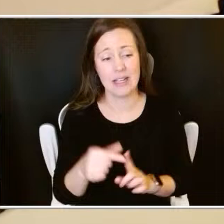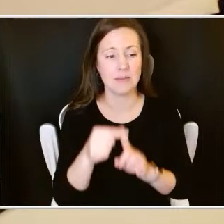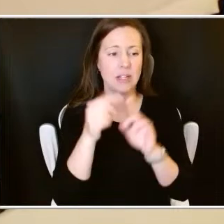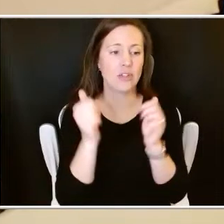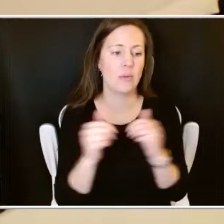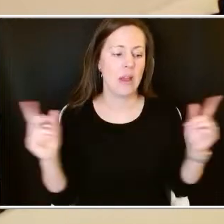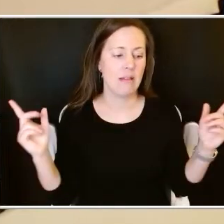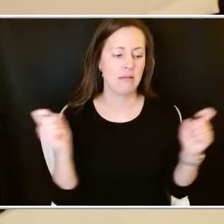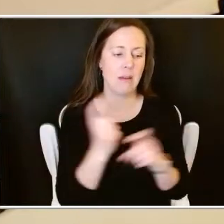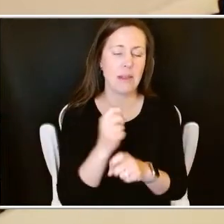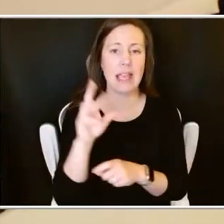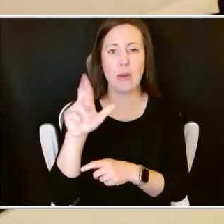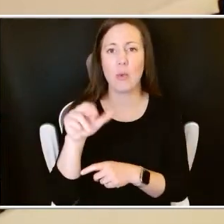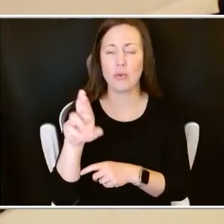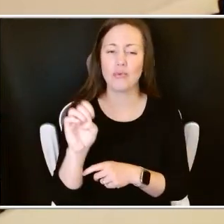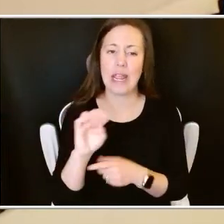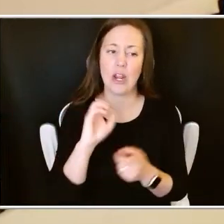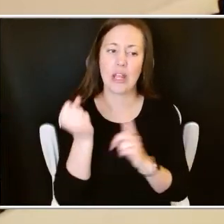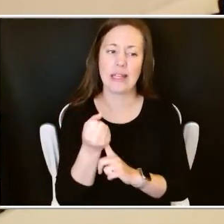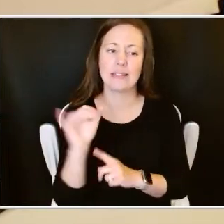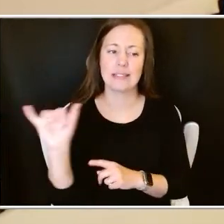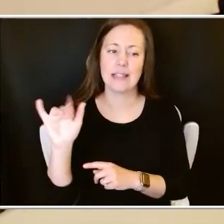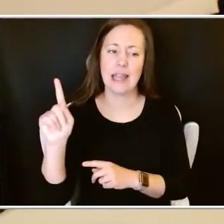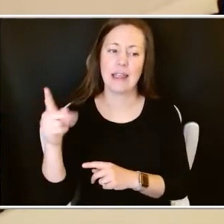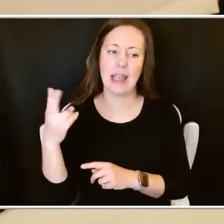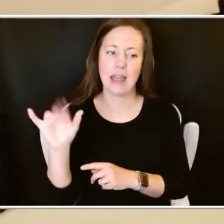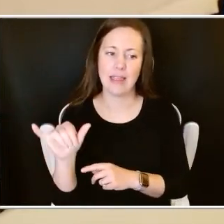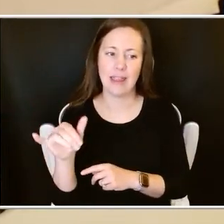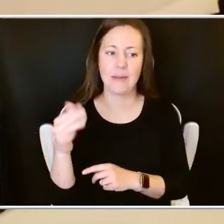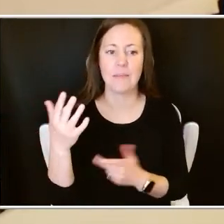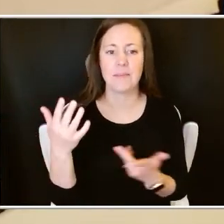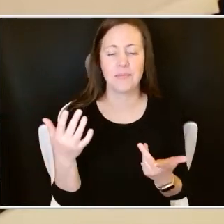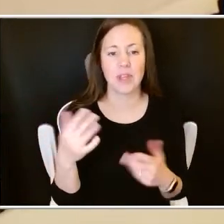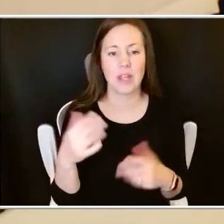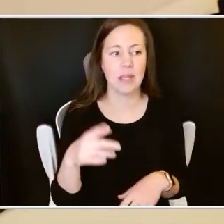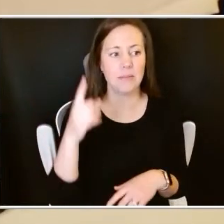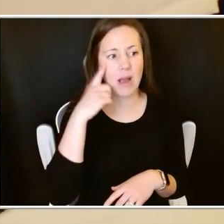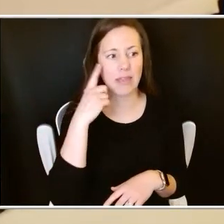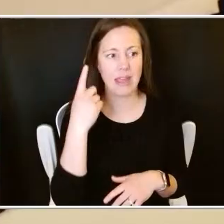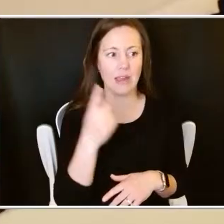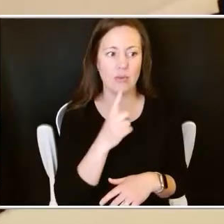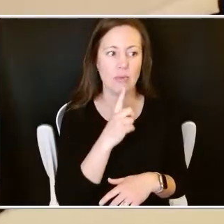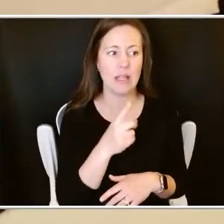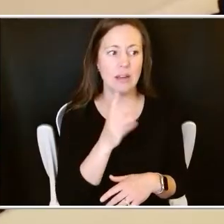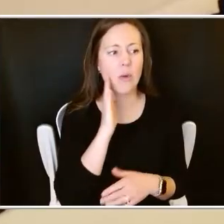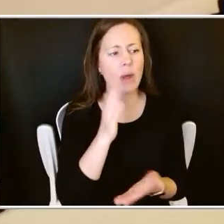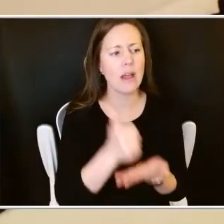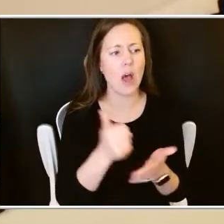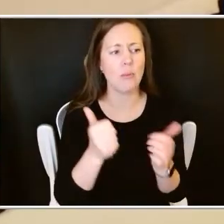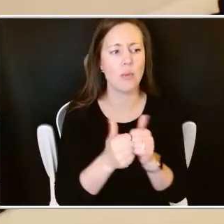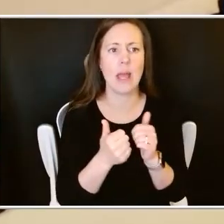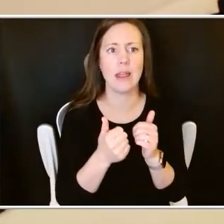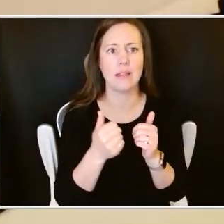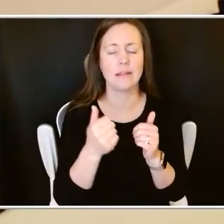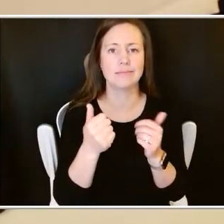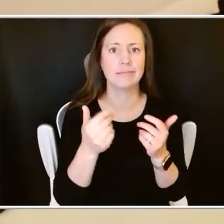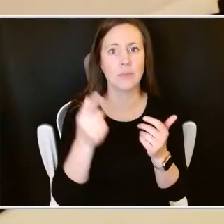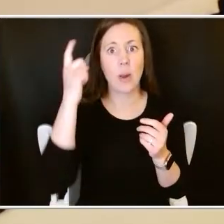complicated, rare cases like Kathy. I think it doesn't hurt to get peace of mind,